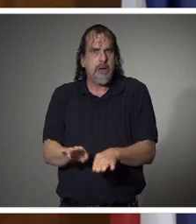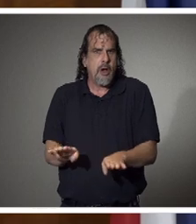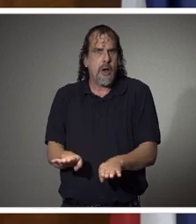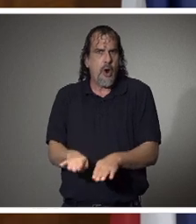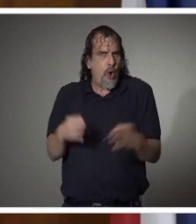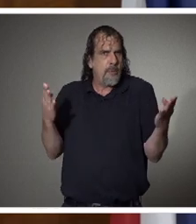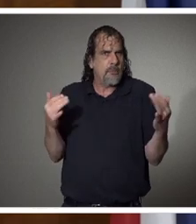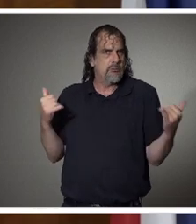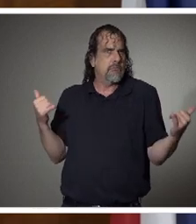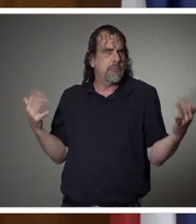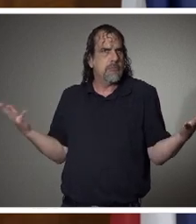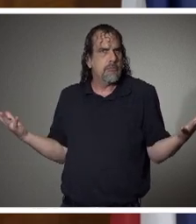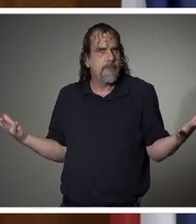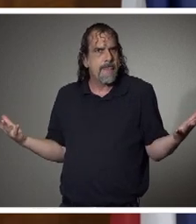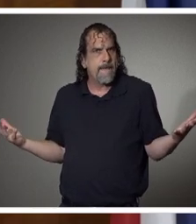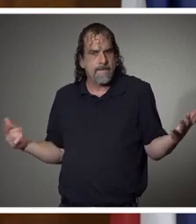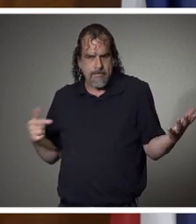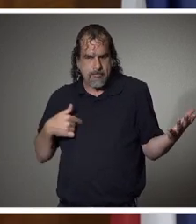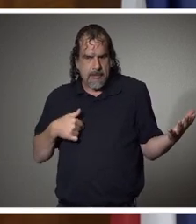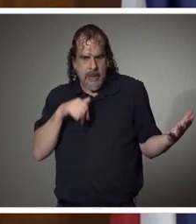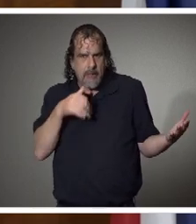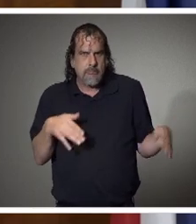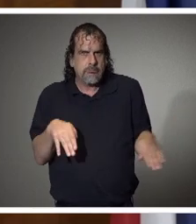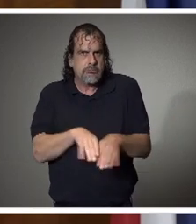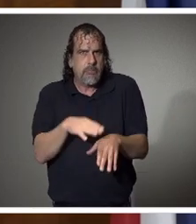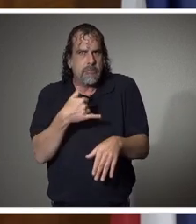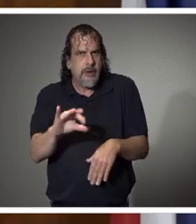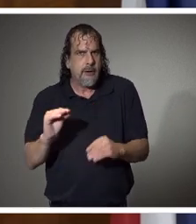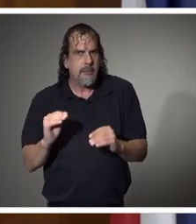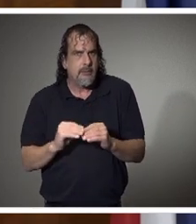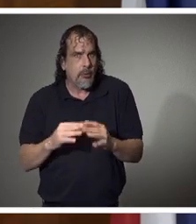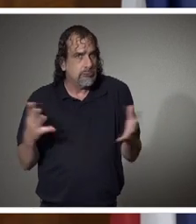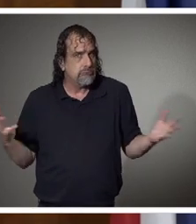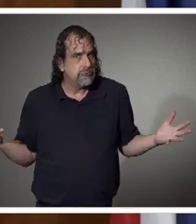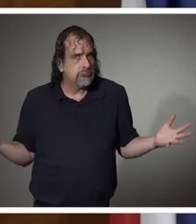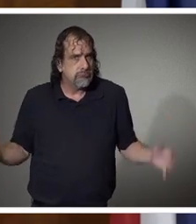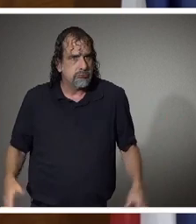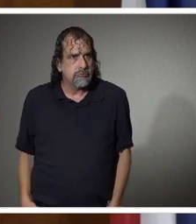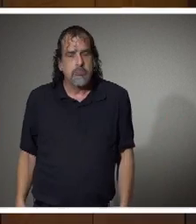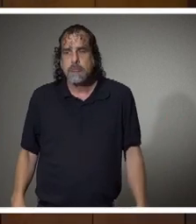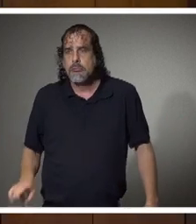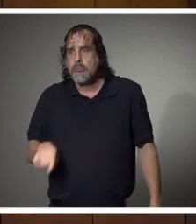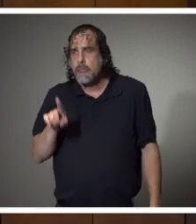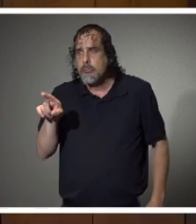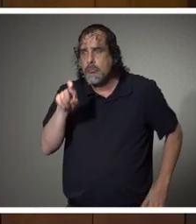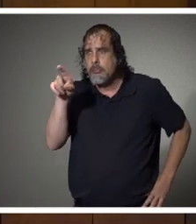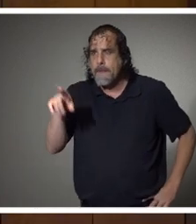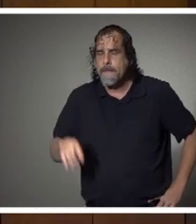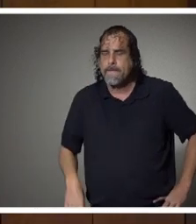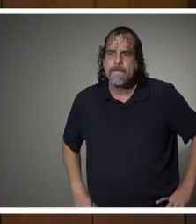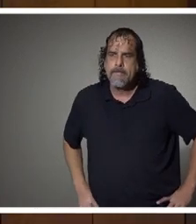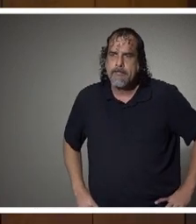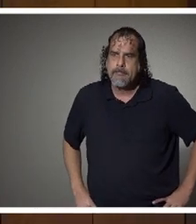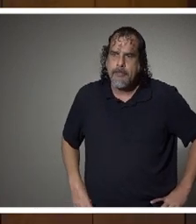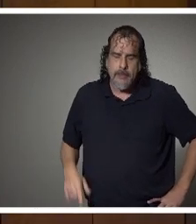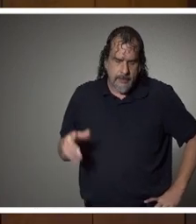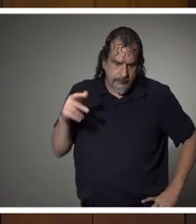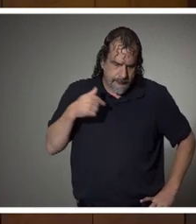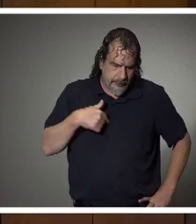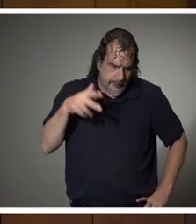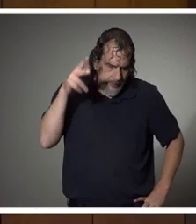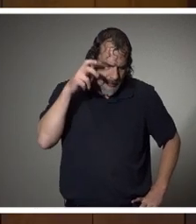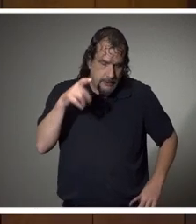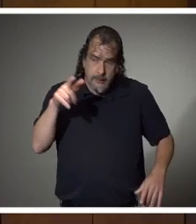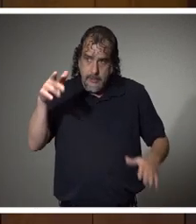business owners that we as a government are not going to lock you out. I guess based on what I'm hearing, the focus